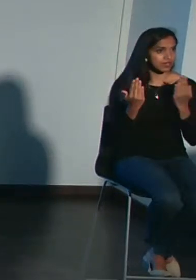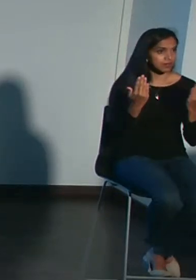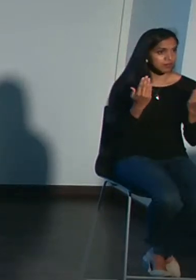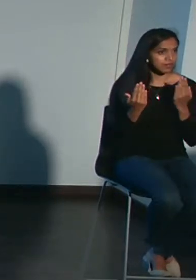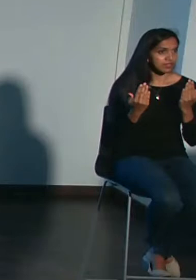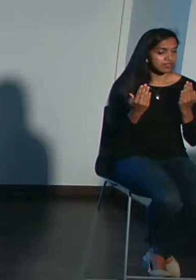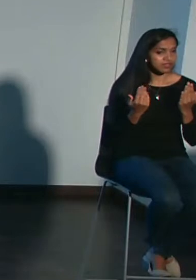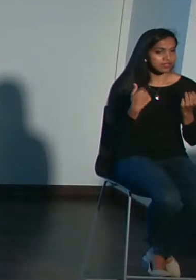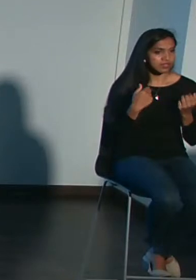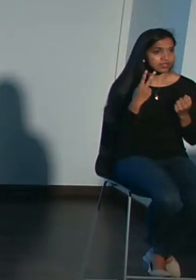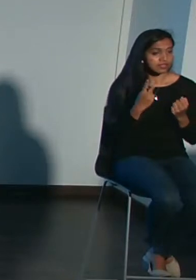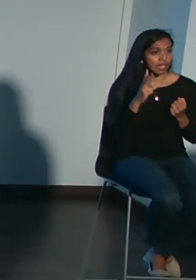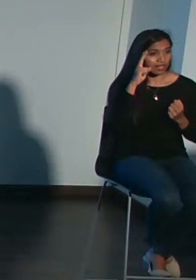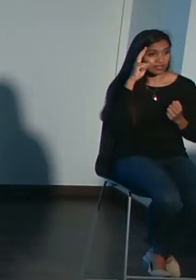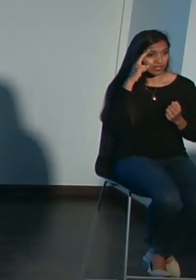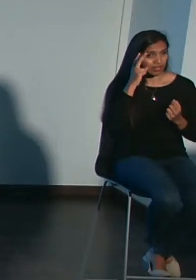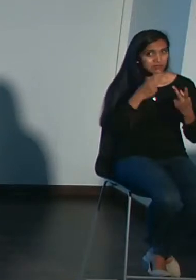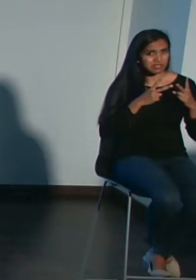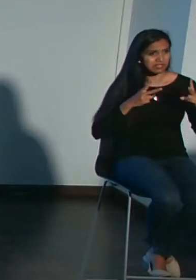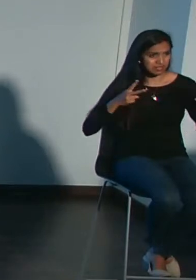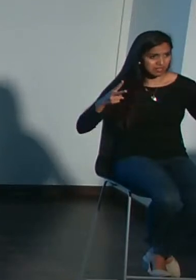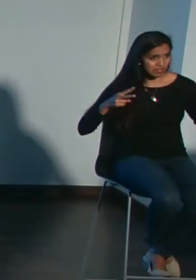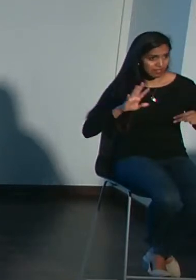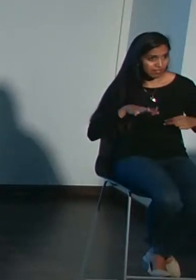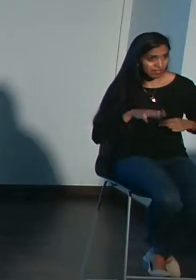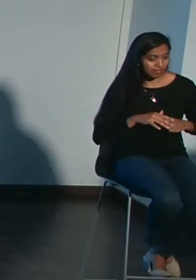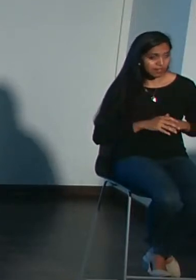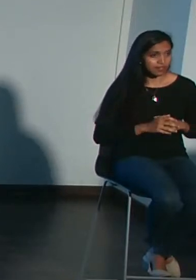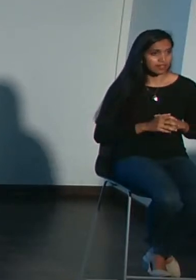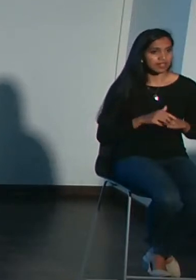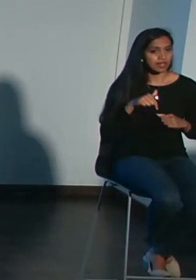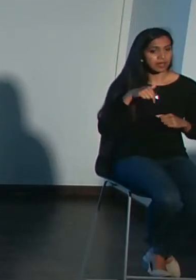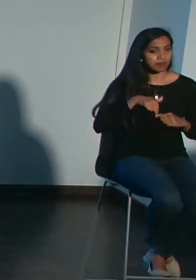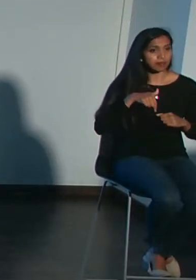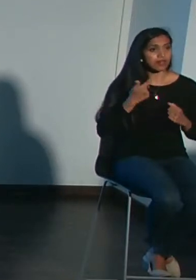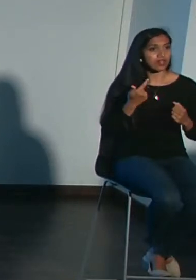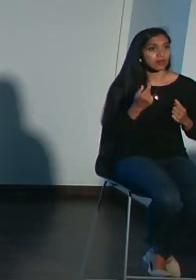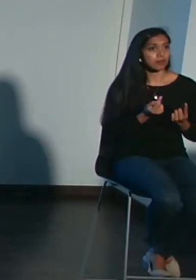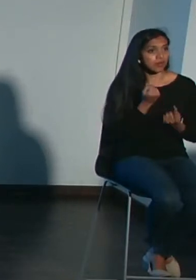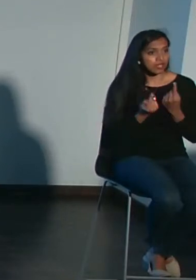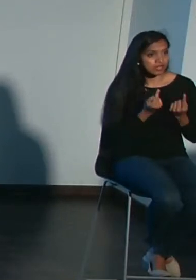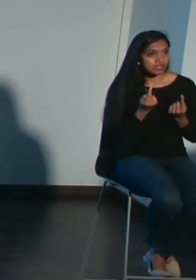of doubt. I think there's a kind of doubt where people, constantly